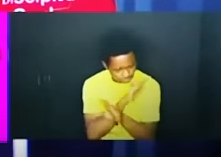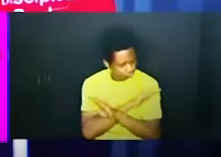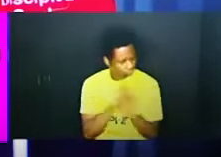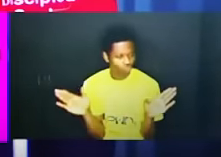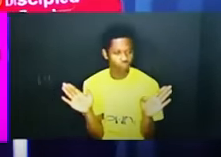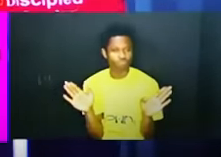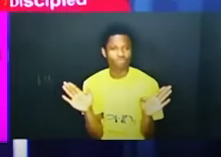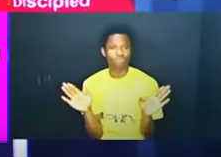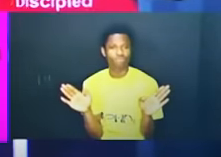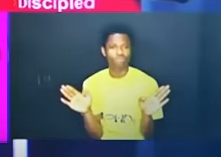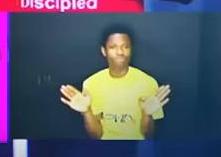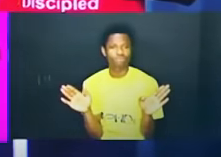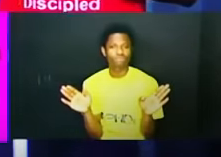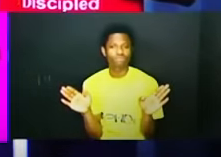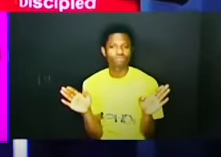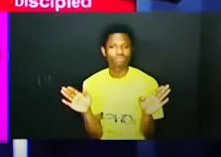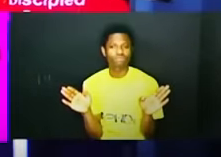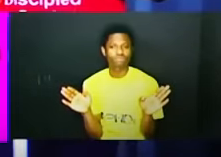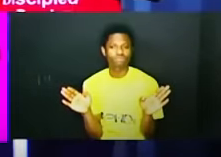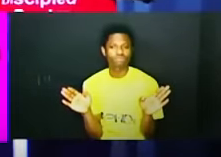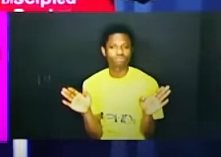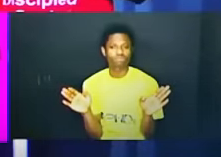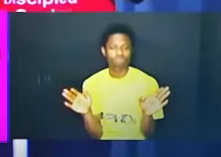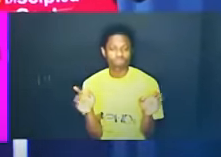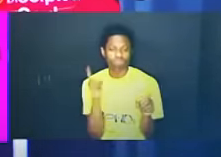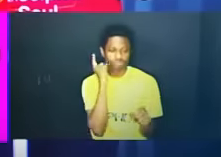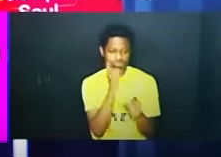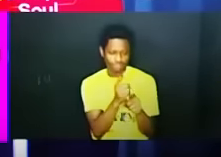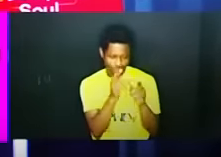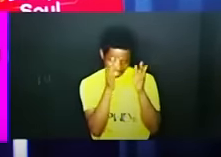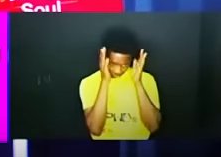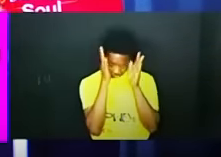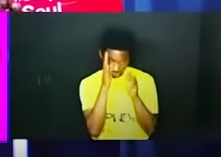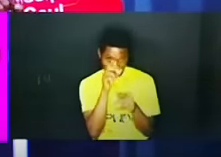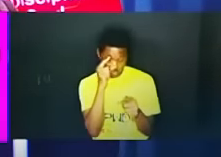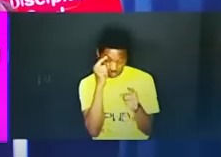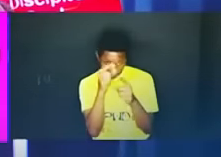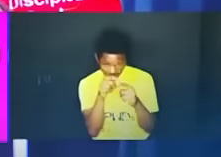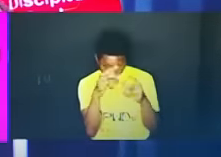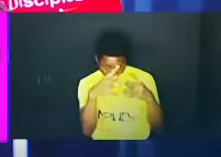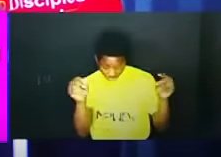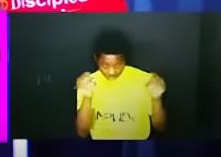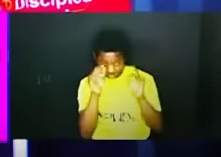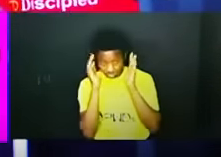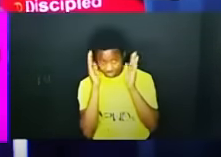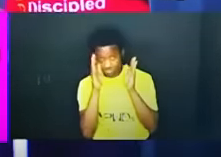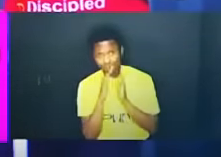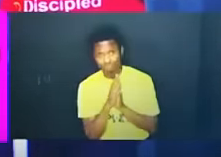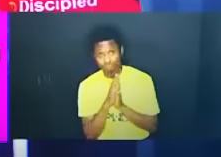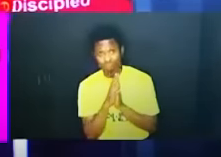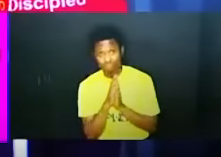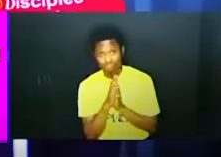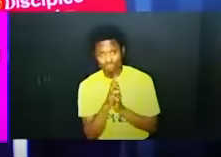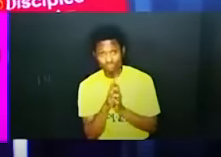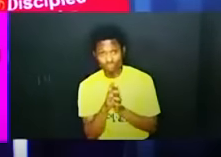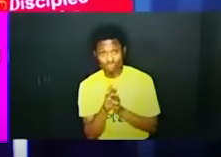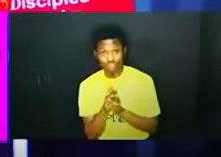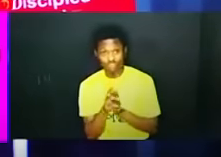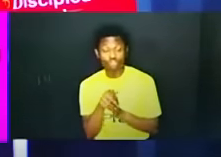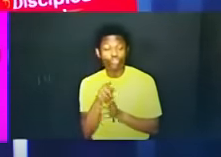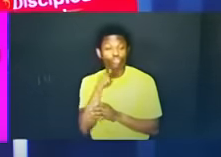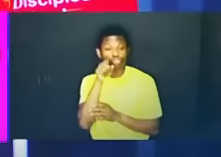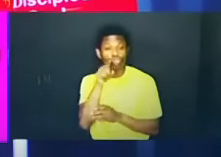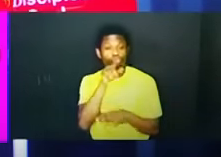wo. No. So just pay attention to this. Efe hwehaye pa. You shall not bow down to